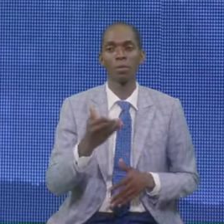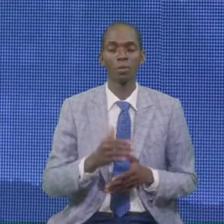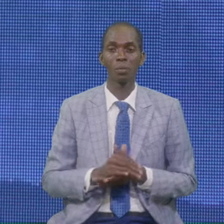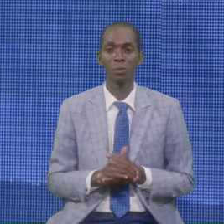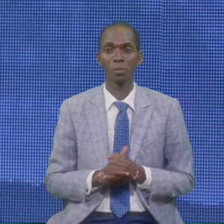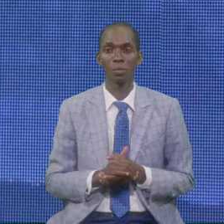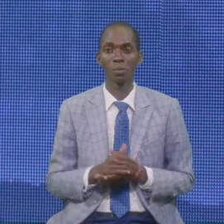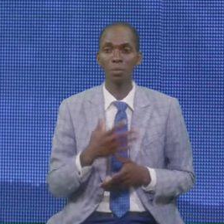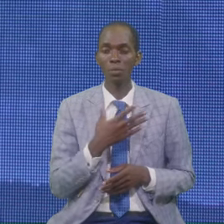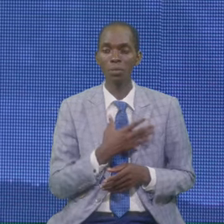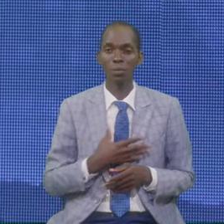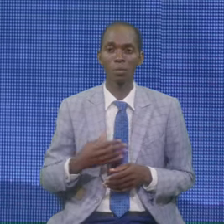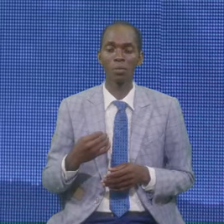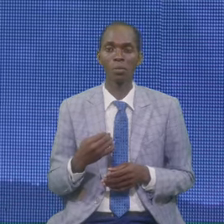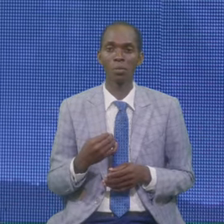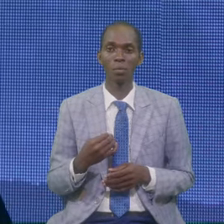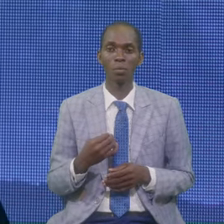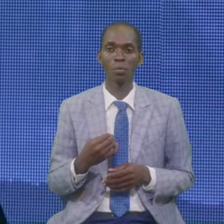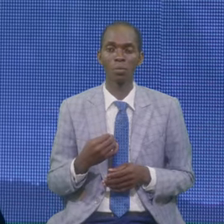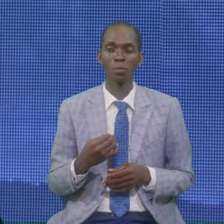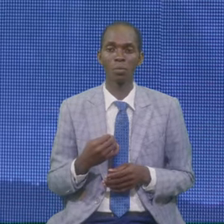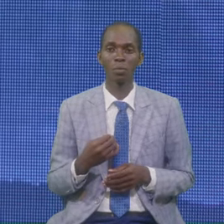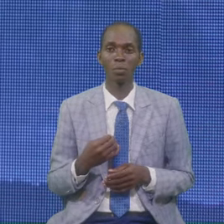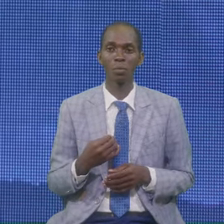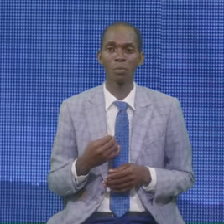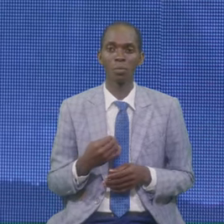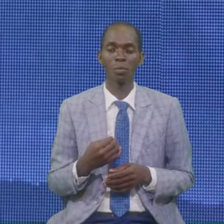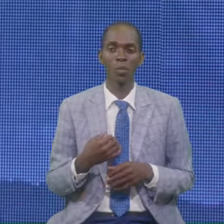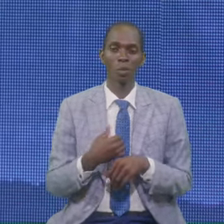the converts are attended to.